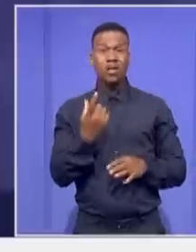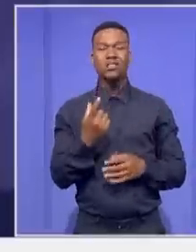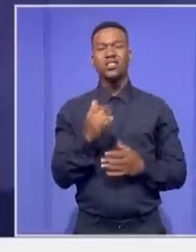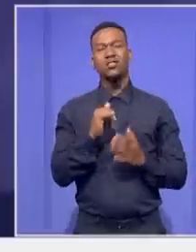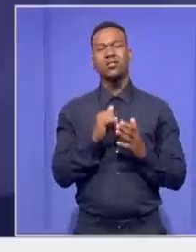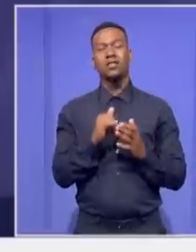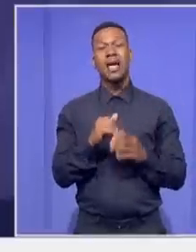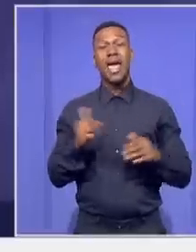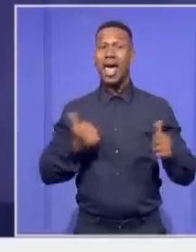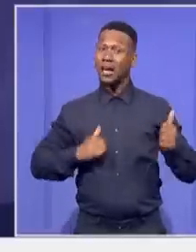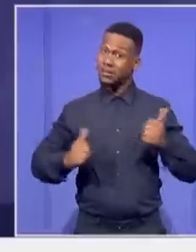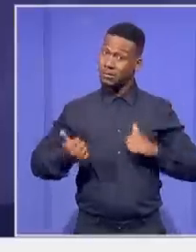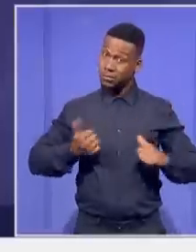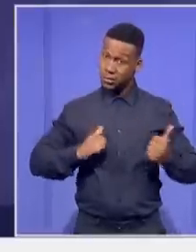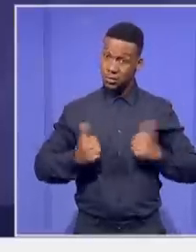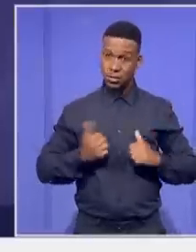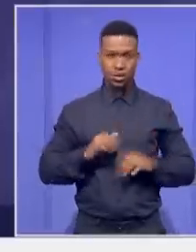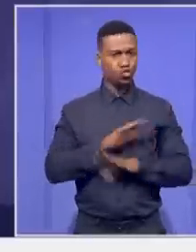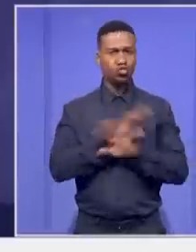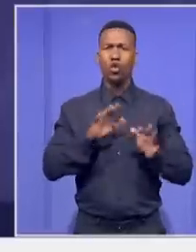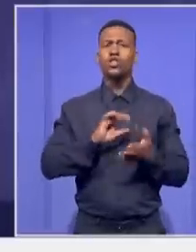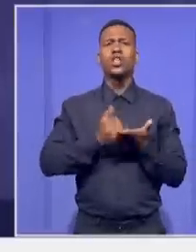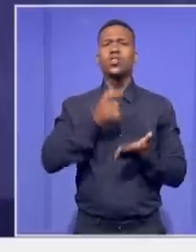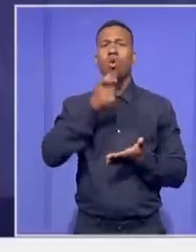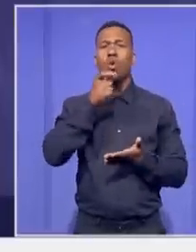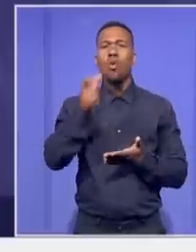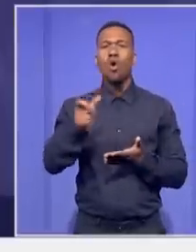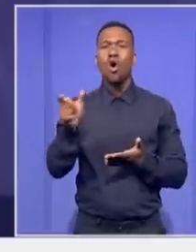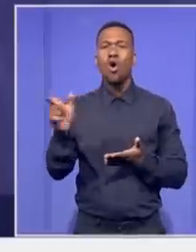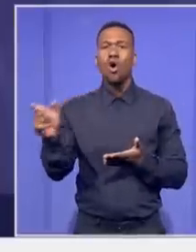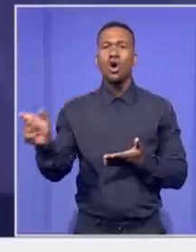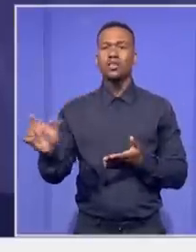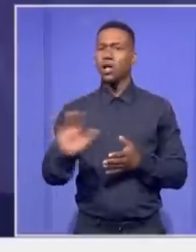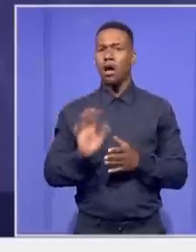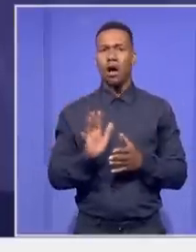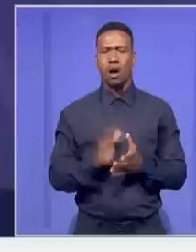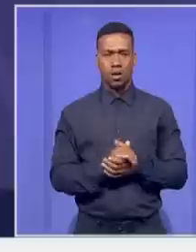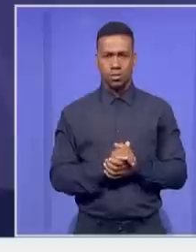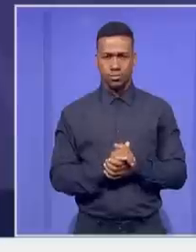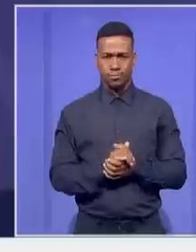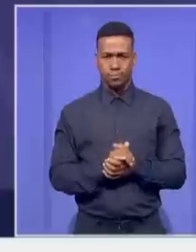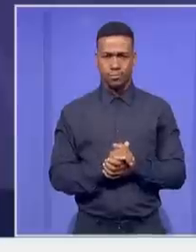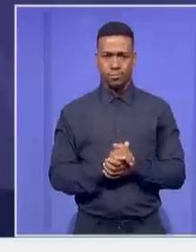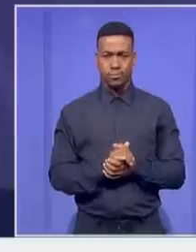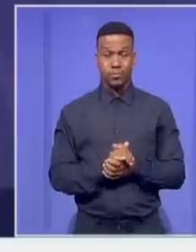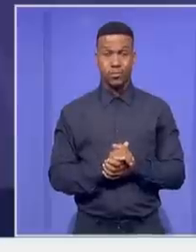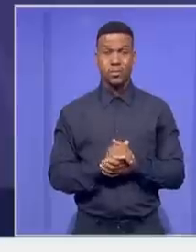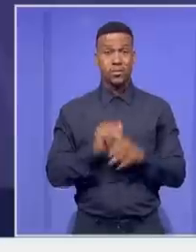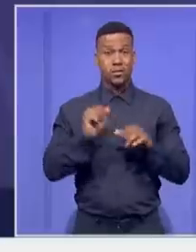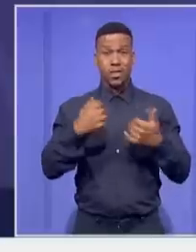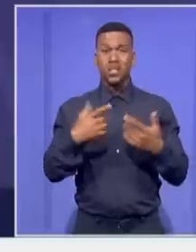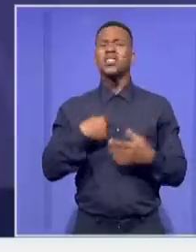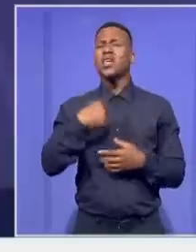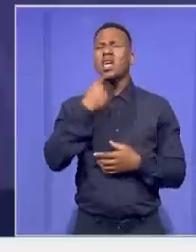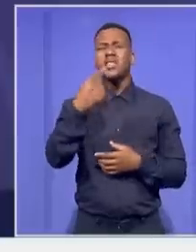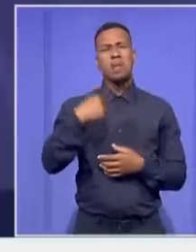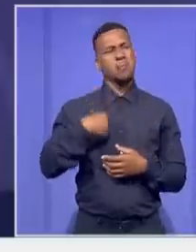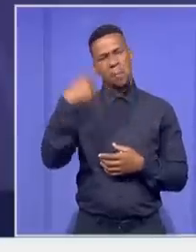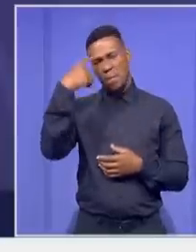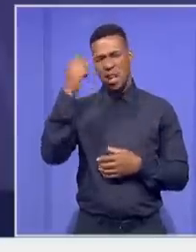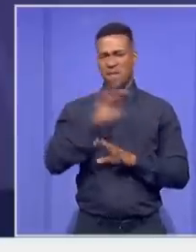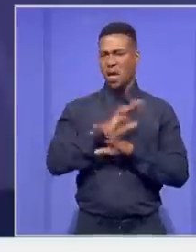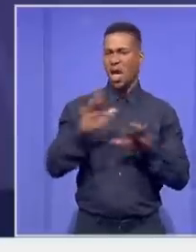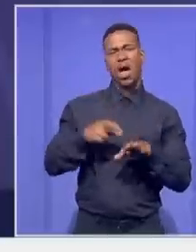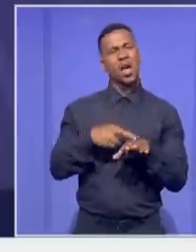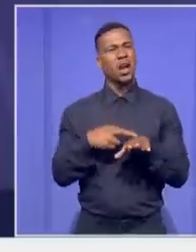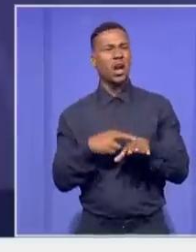say the world that you believe in, it's easy to say to the world that you believe in non-racialism, but it's another thing to